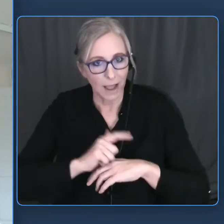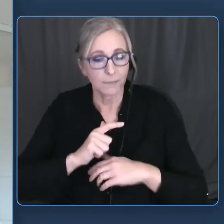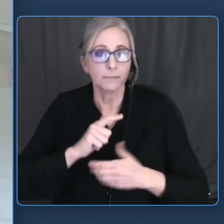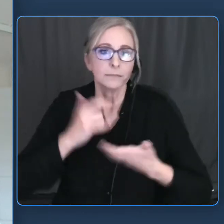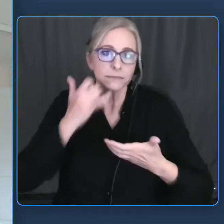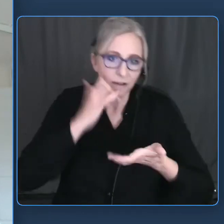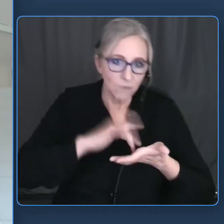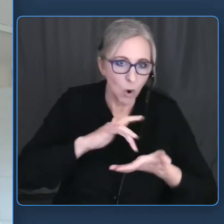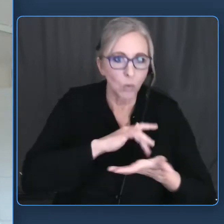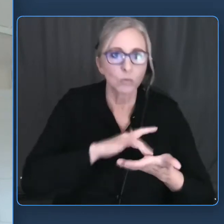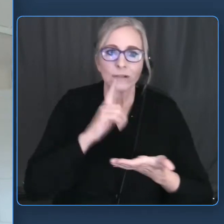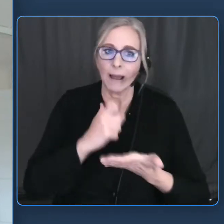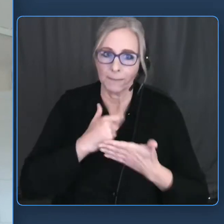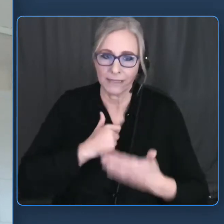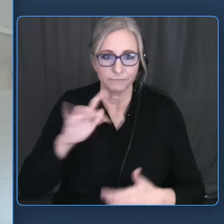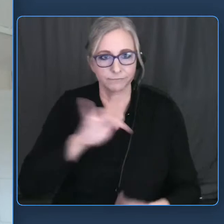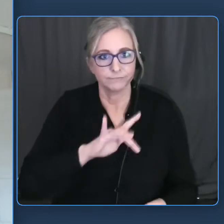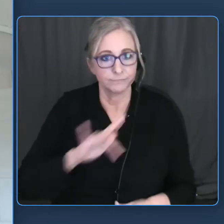cell phone.